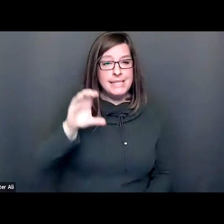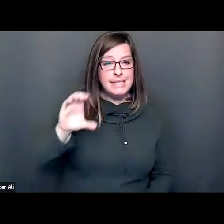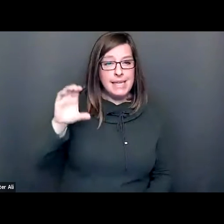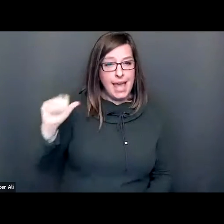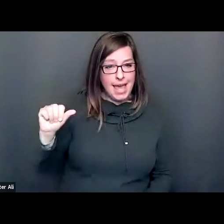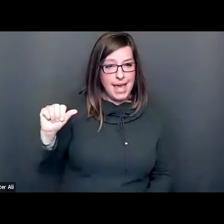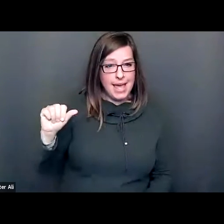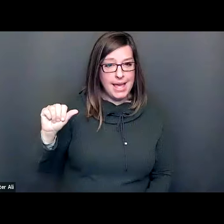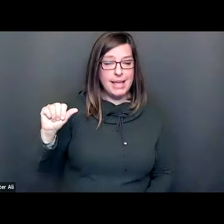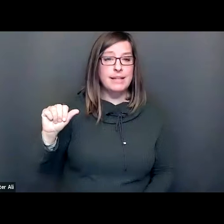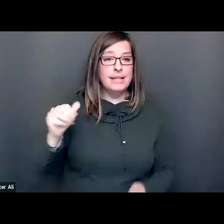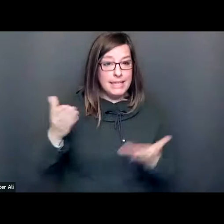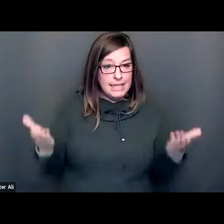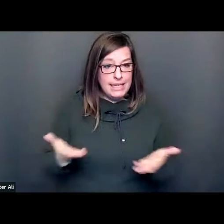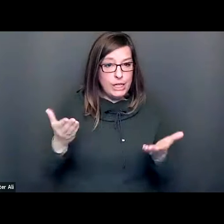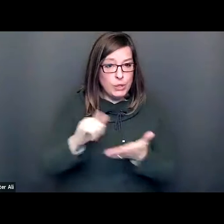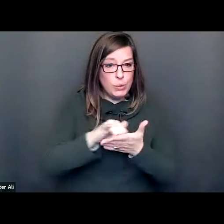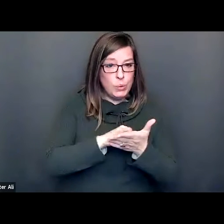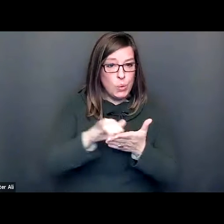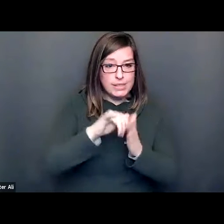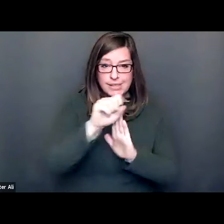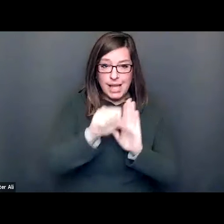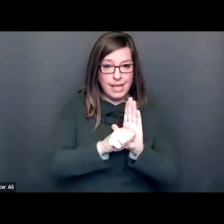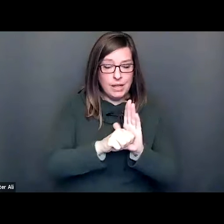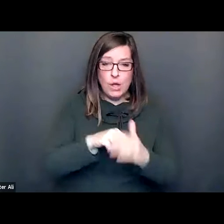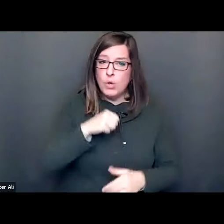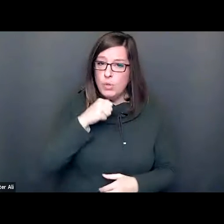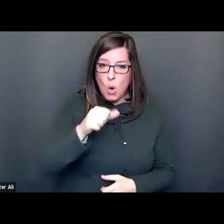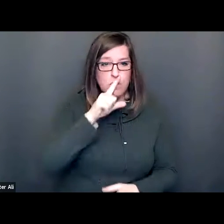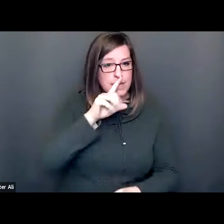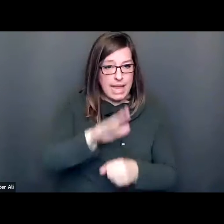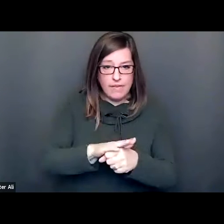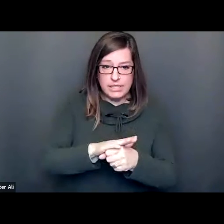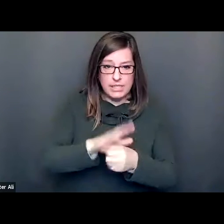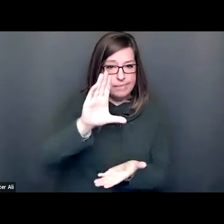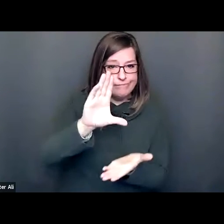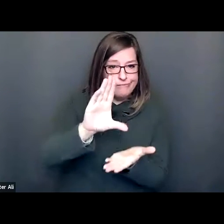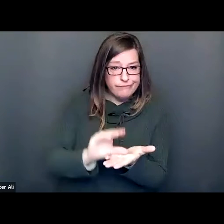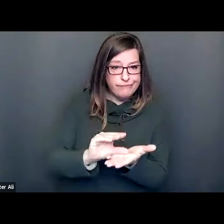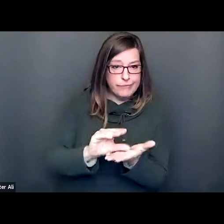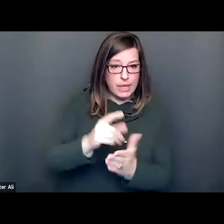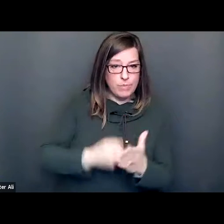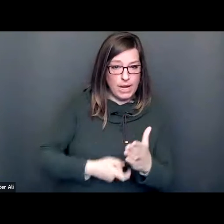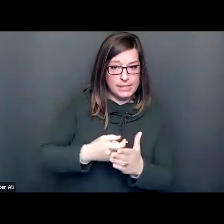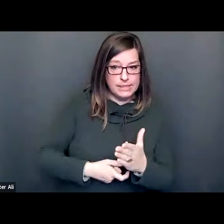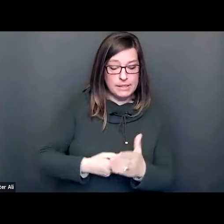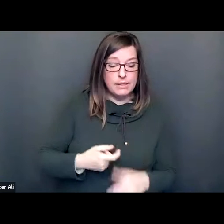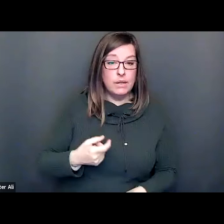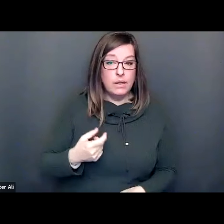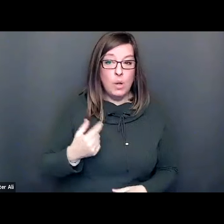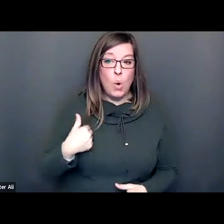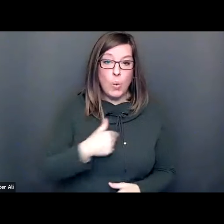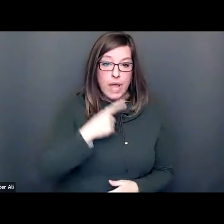they've rolled out in New York State, have not had guaranteed savings. And mainly that's because we're asking energy companies